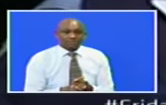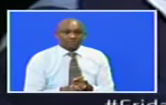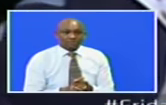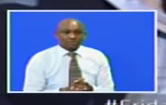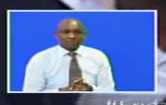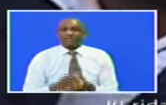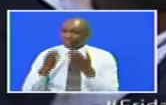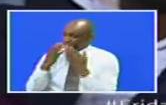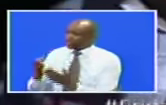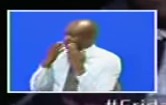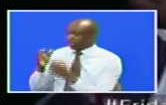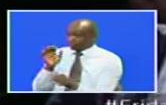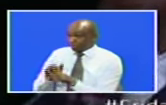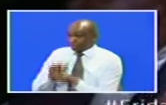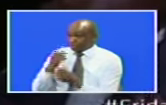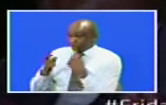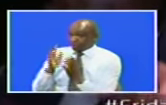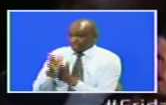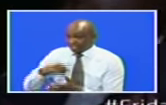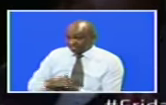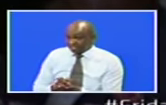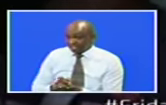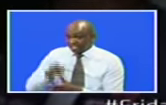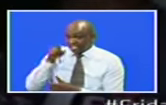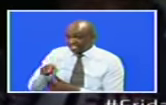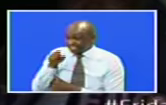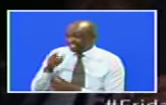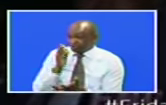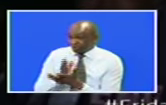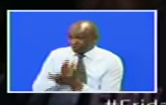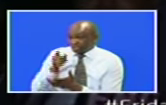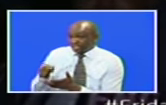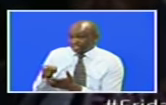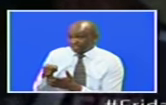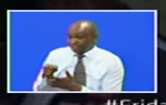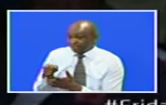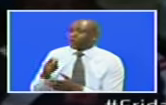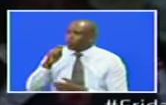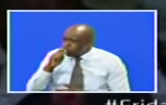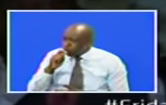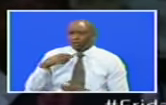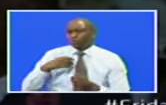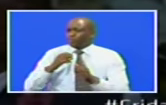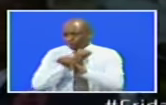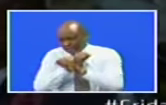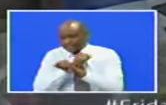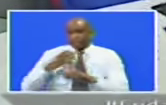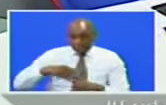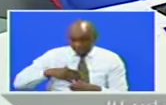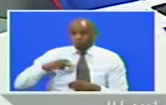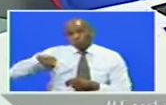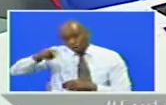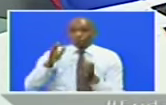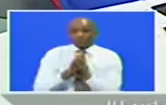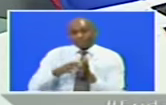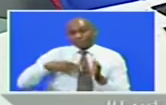All right, thank you so much for speaking to us. I mean, this is a gadget that is meant to protect both motorists and pedestrians